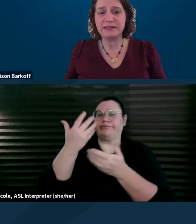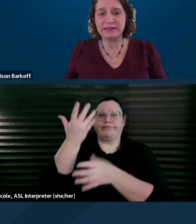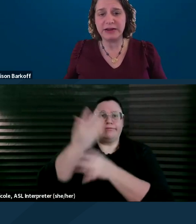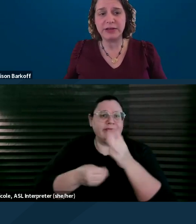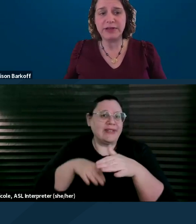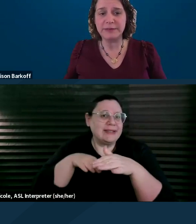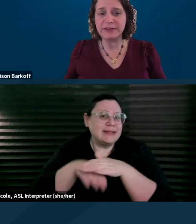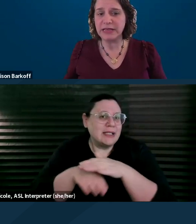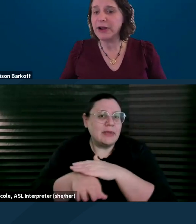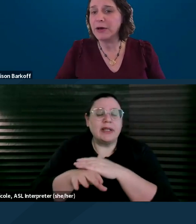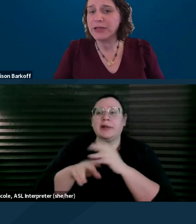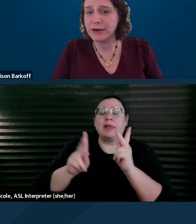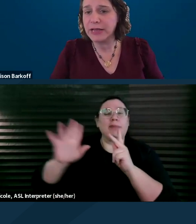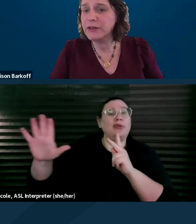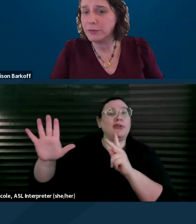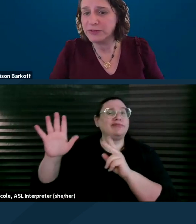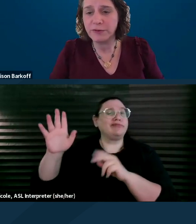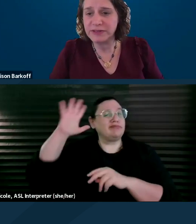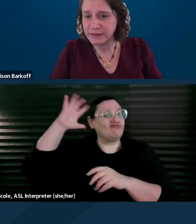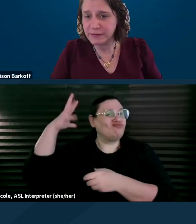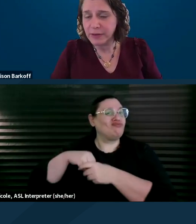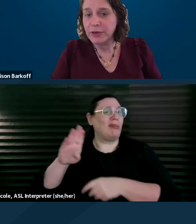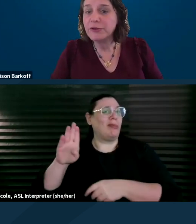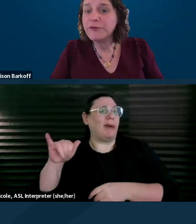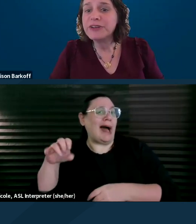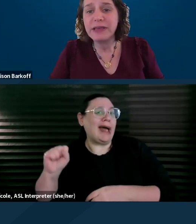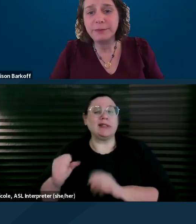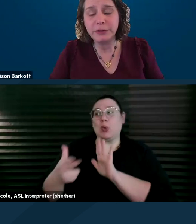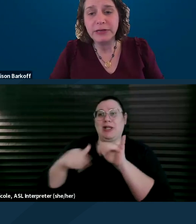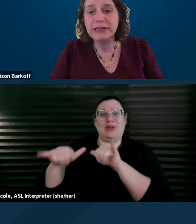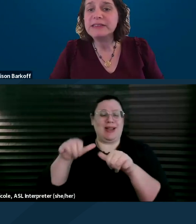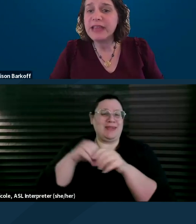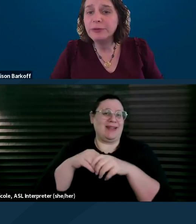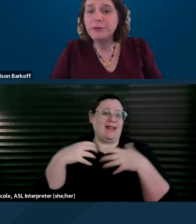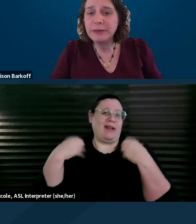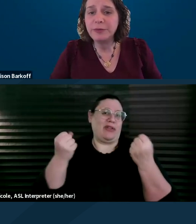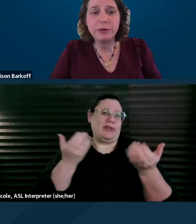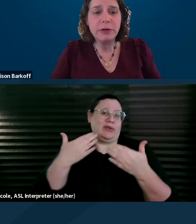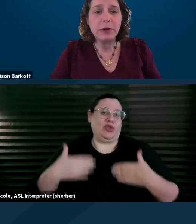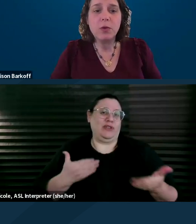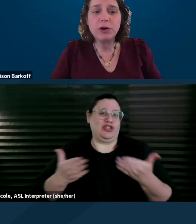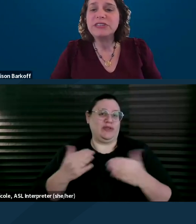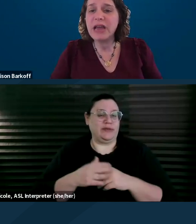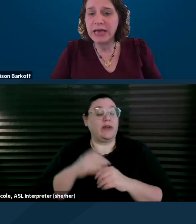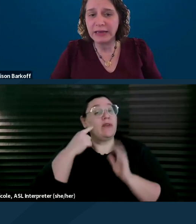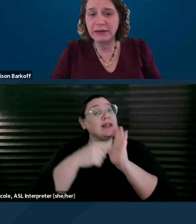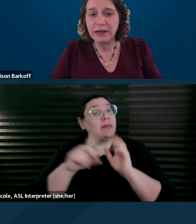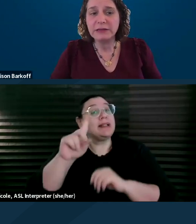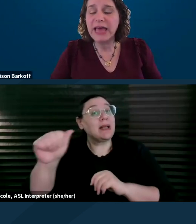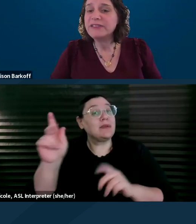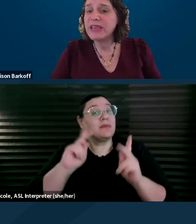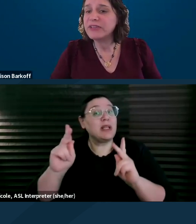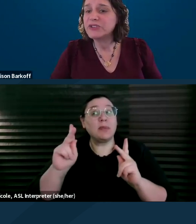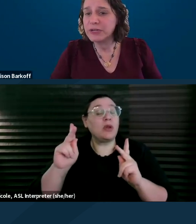and bias and stereotypes in our healthcare and human services. So for example, disabled people were